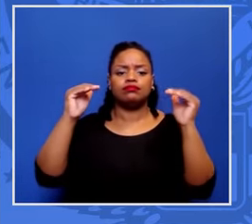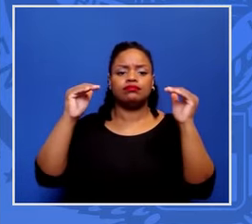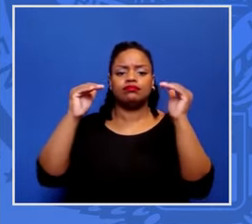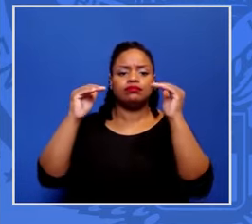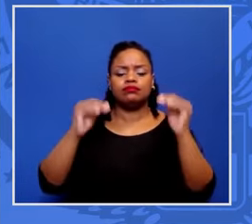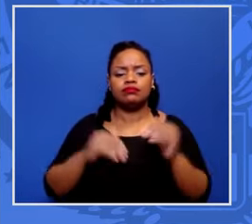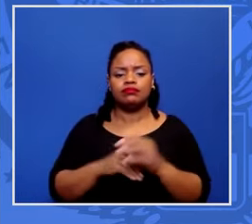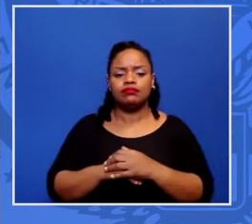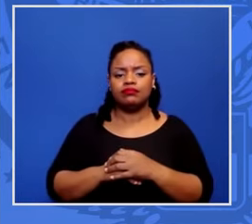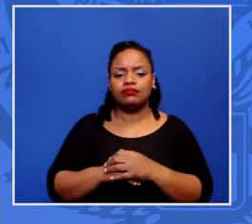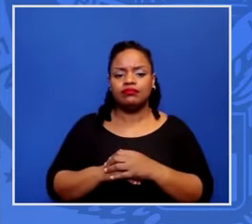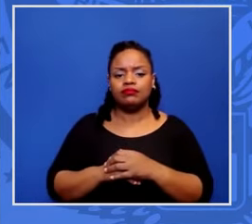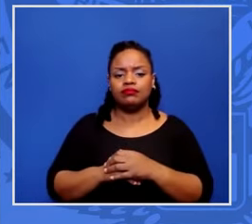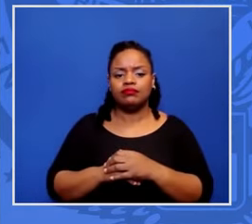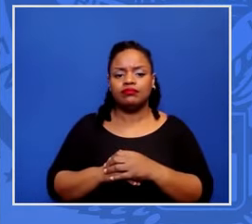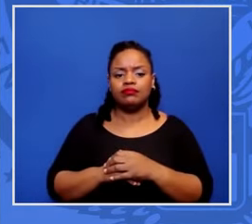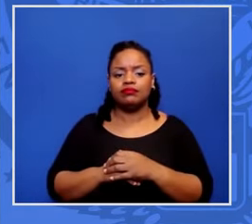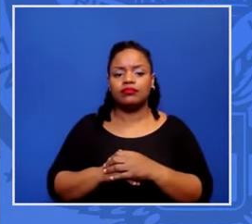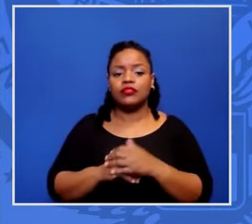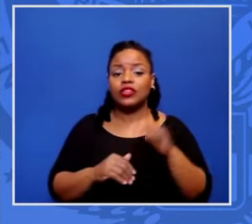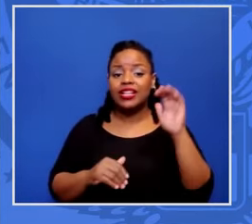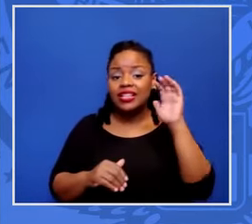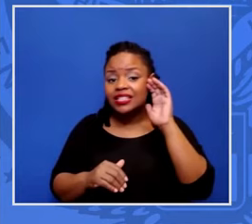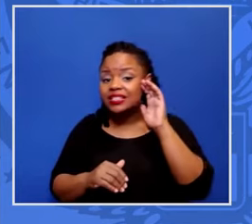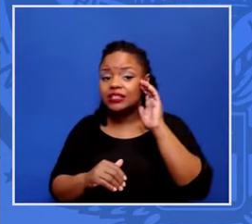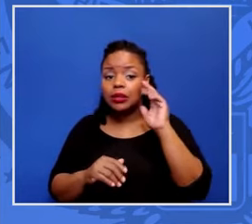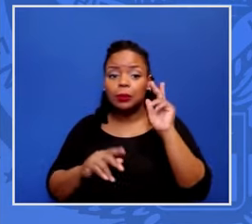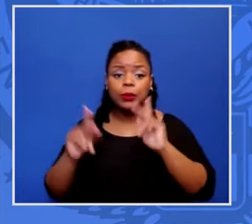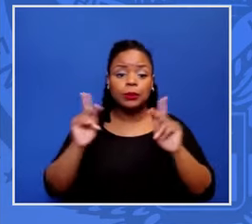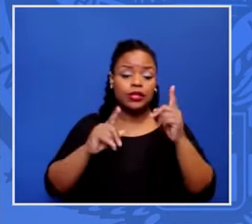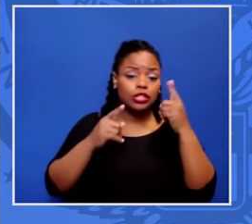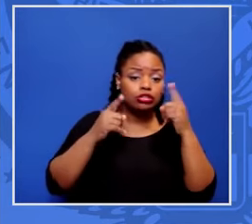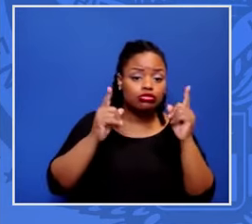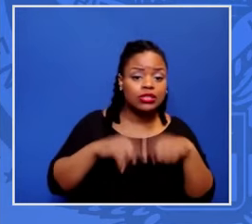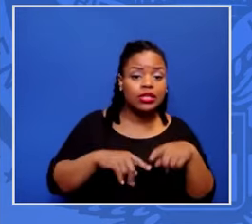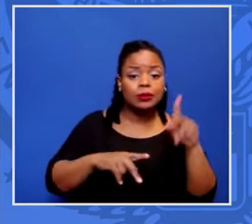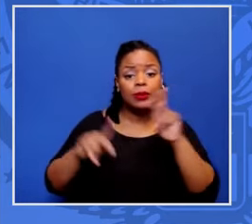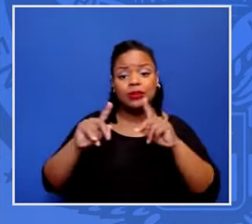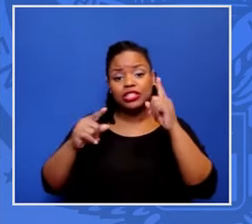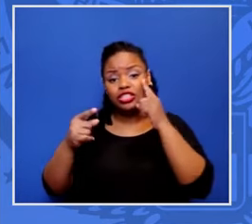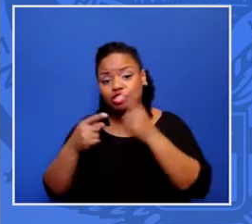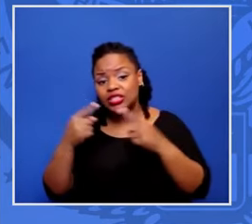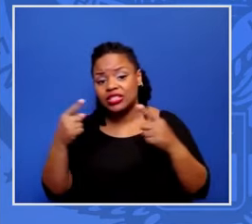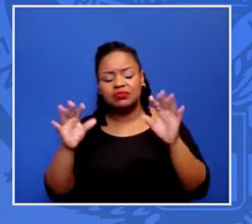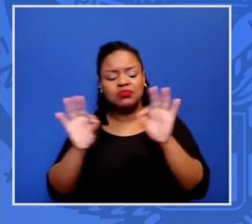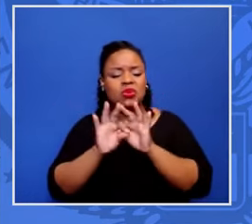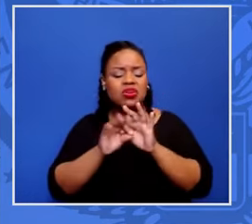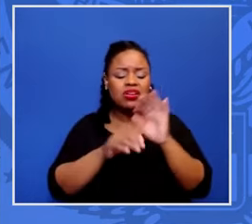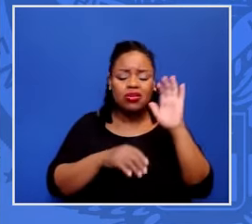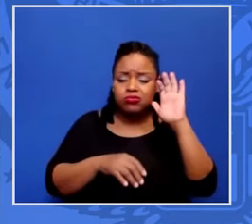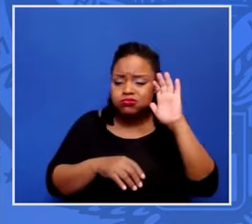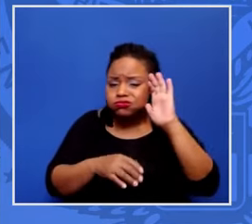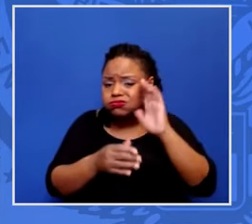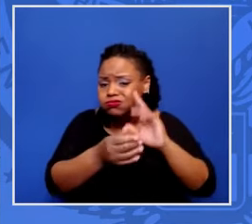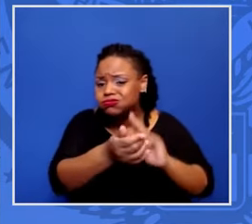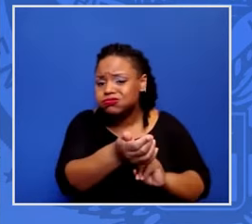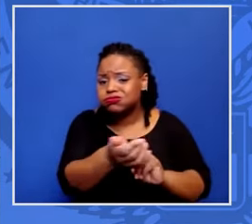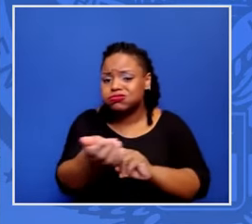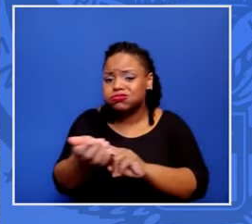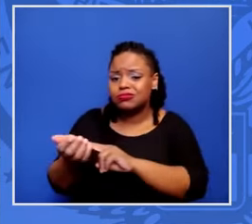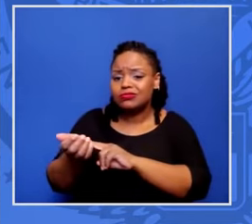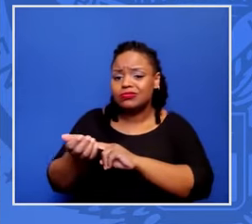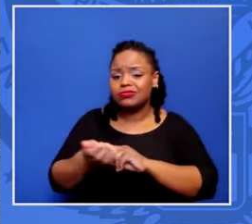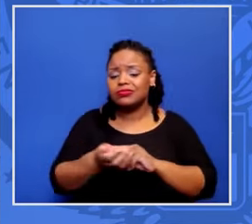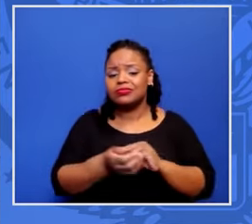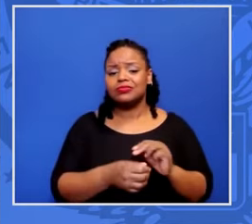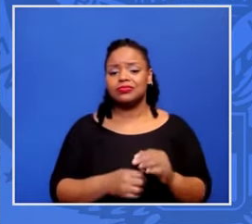And you know, one of my fondest memories of the inauguration was the grace and generosity that President Bush showed